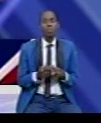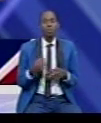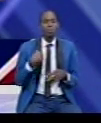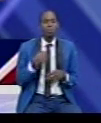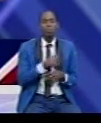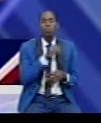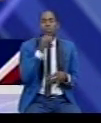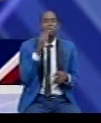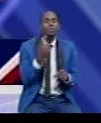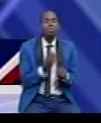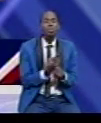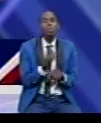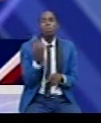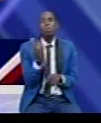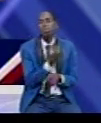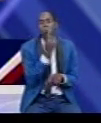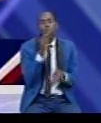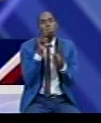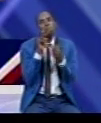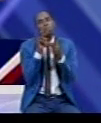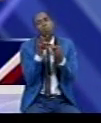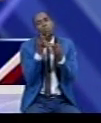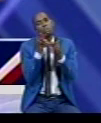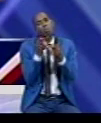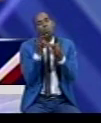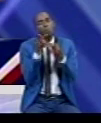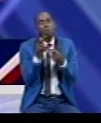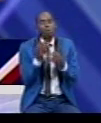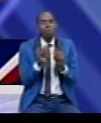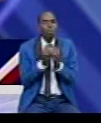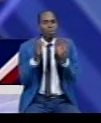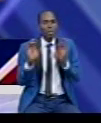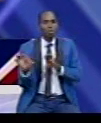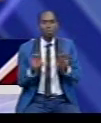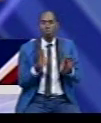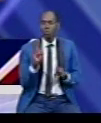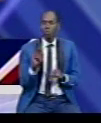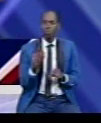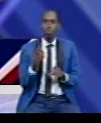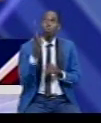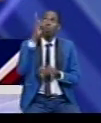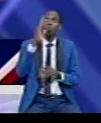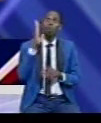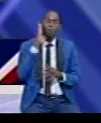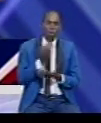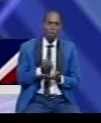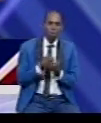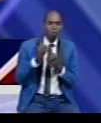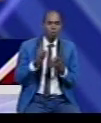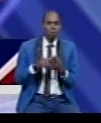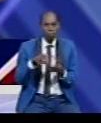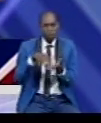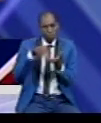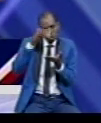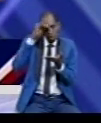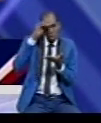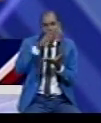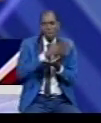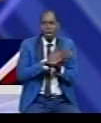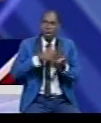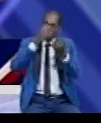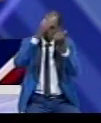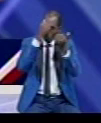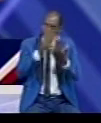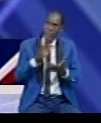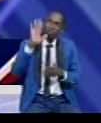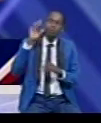hearer, but that the Lord will make us a doer of his words. The Lord is calling you out